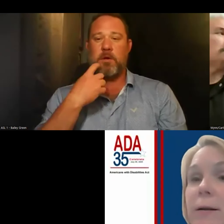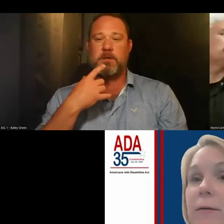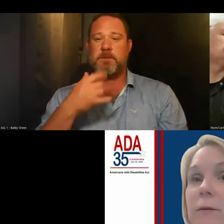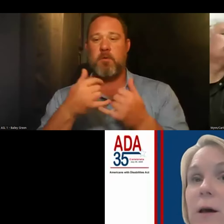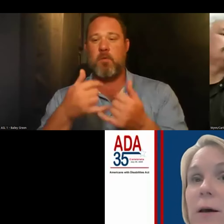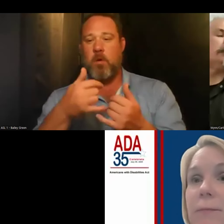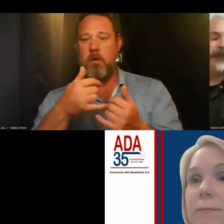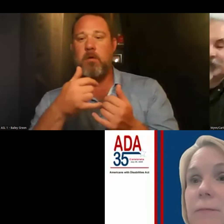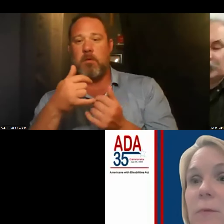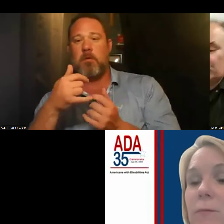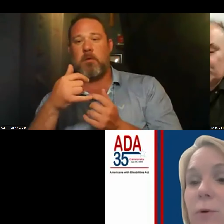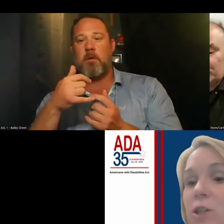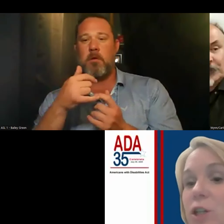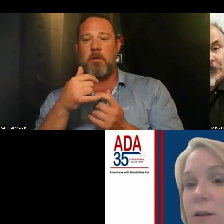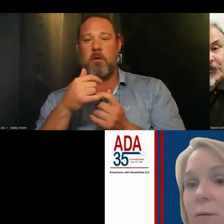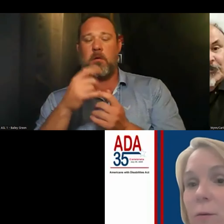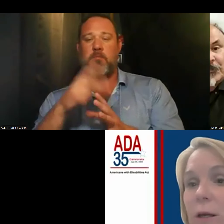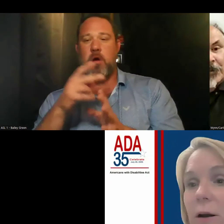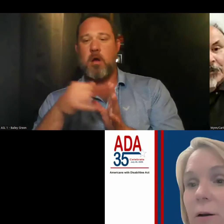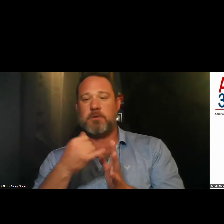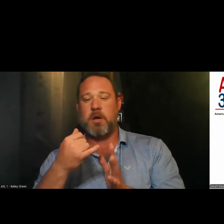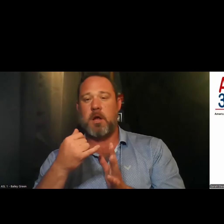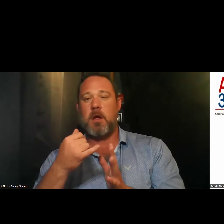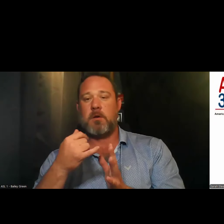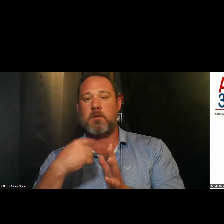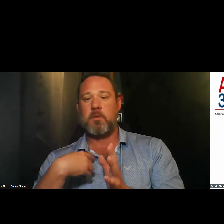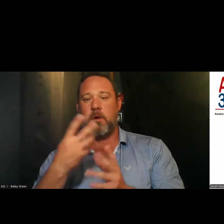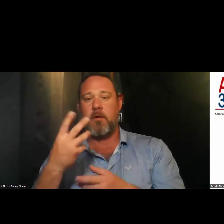or grant project that we are